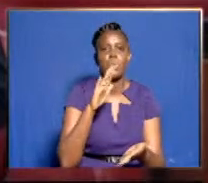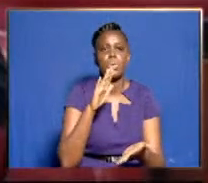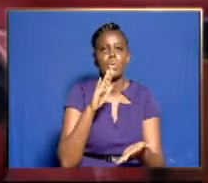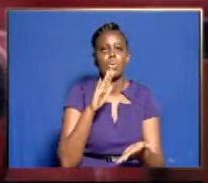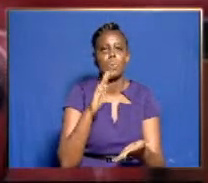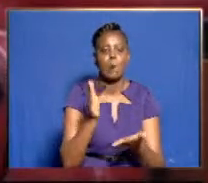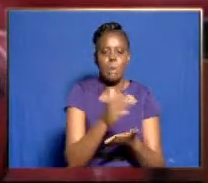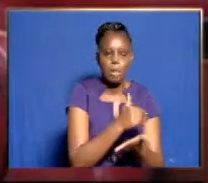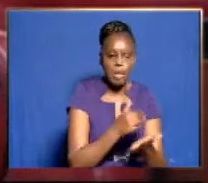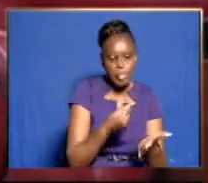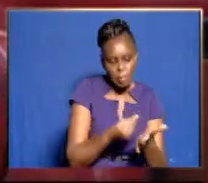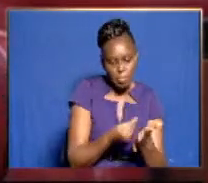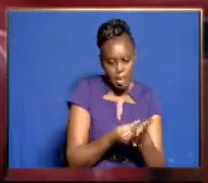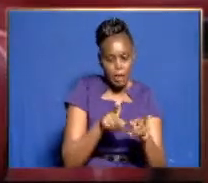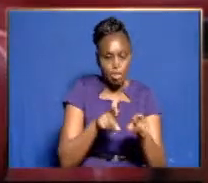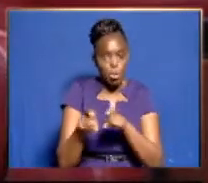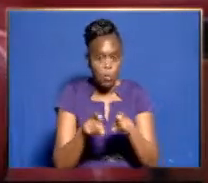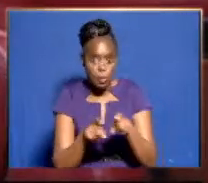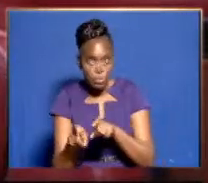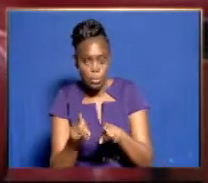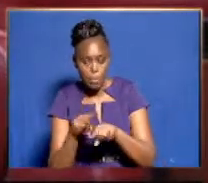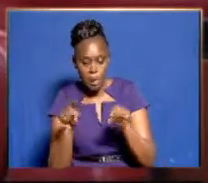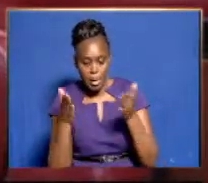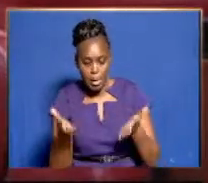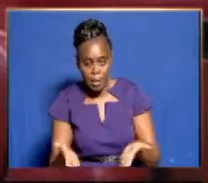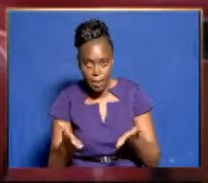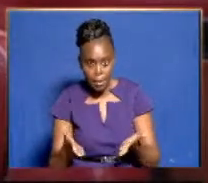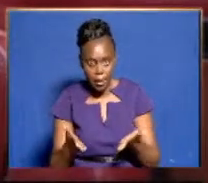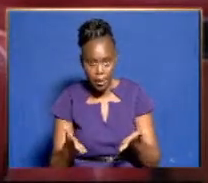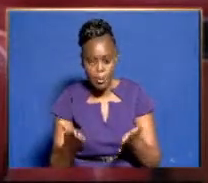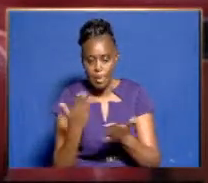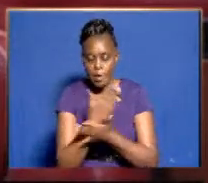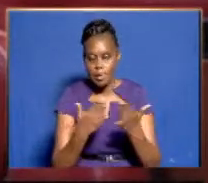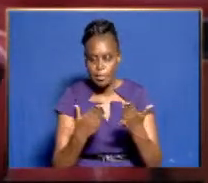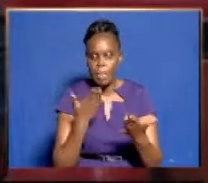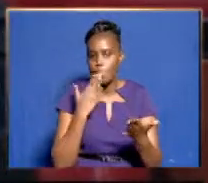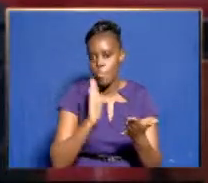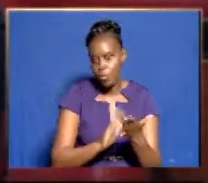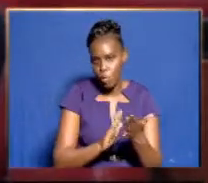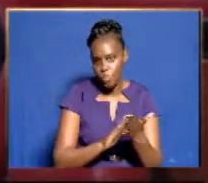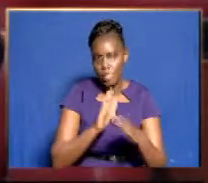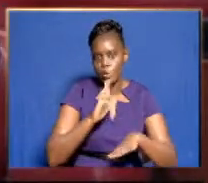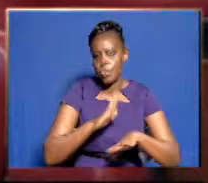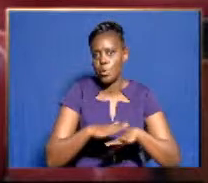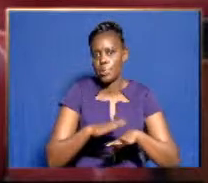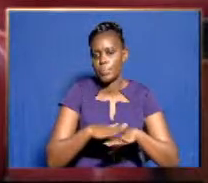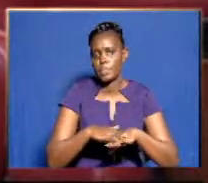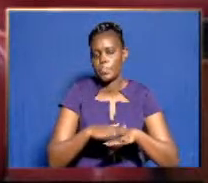our revenue raising measures. For now, Honorable Speaker, those are some of our comments on the